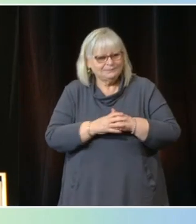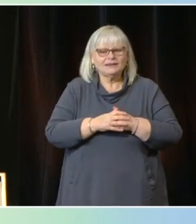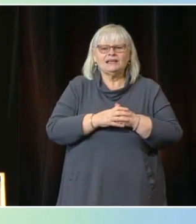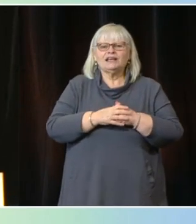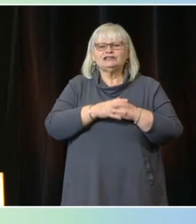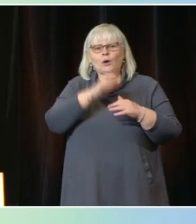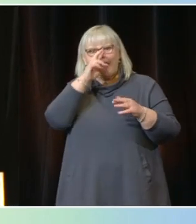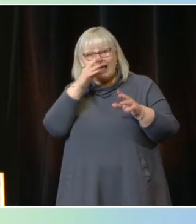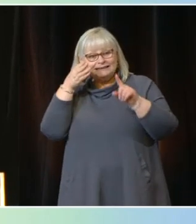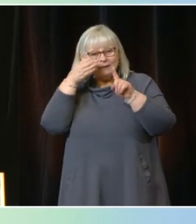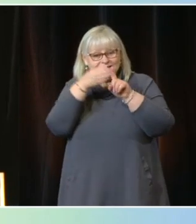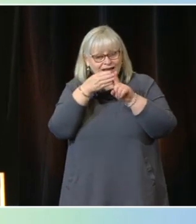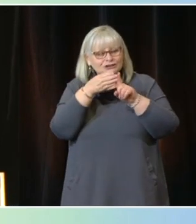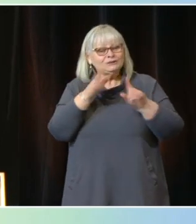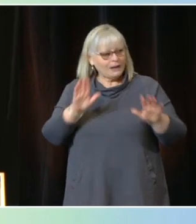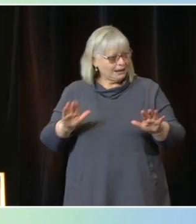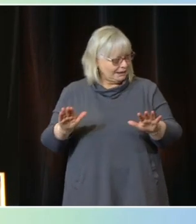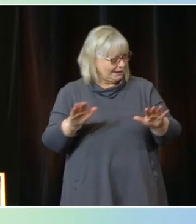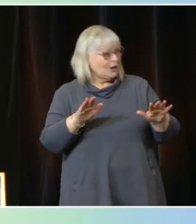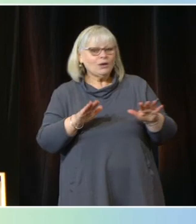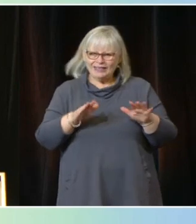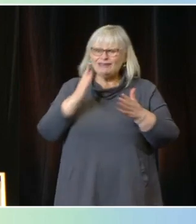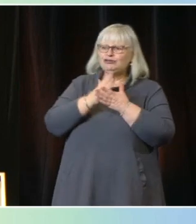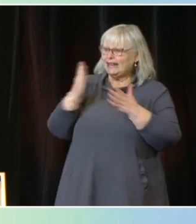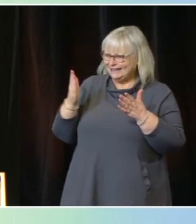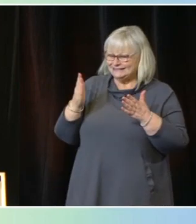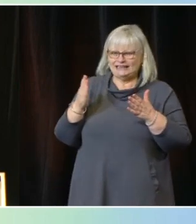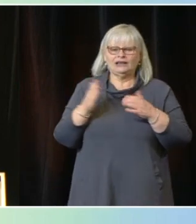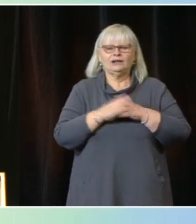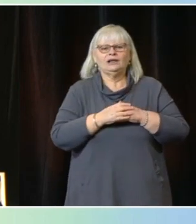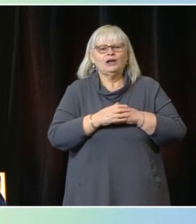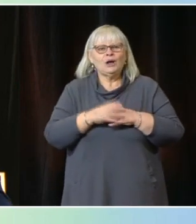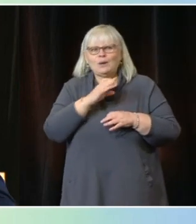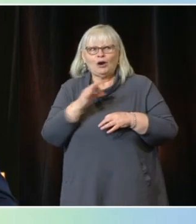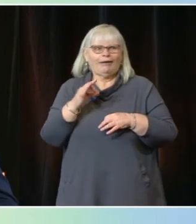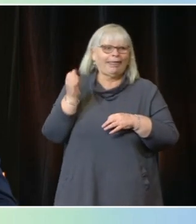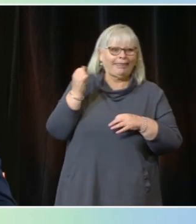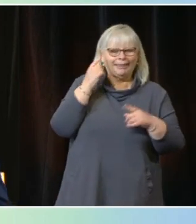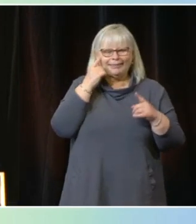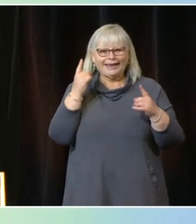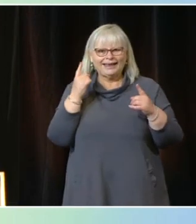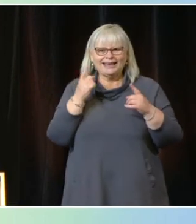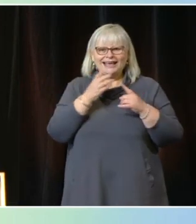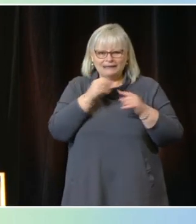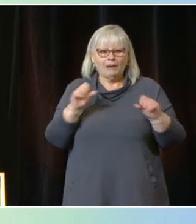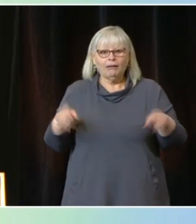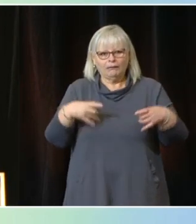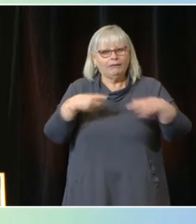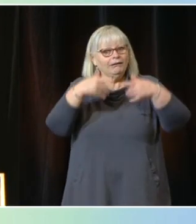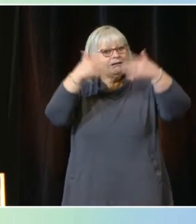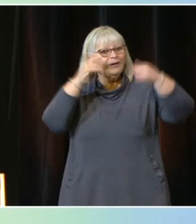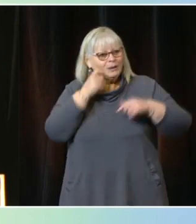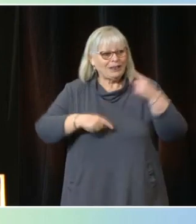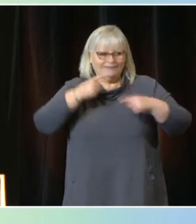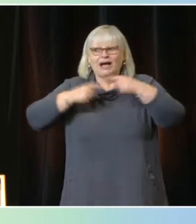expectations are tempered and they are realistic we are not naive about how contentious some of the issues we will discuss